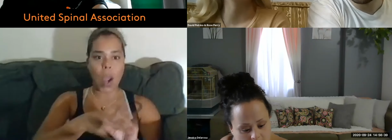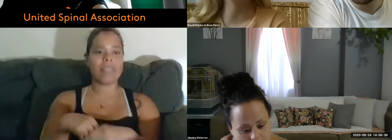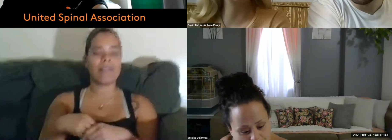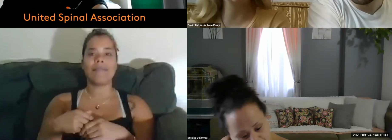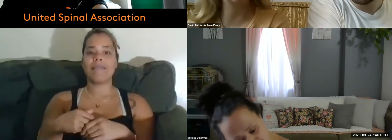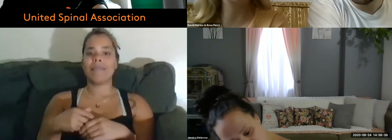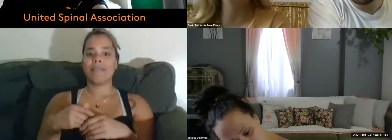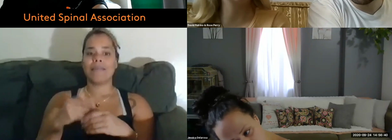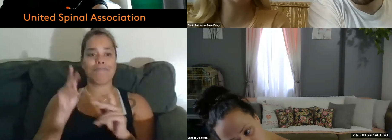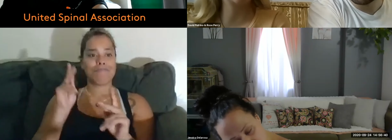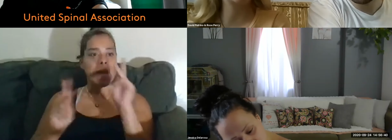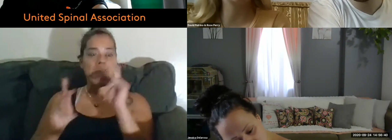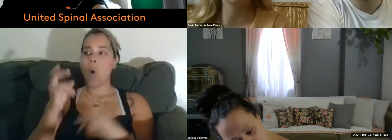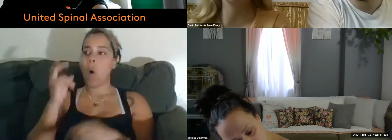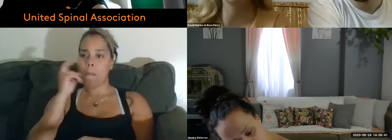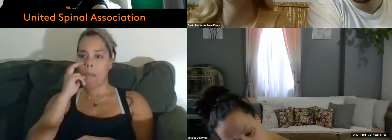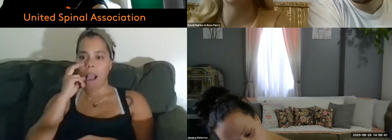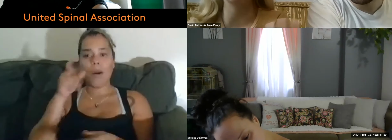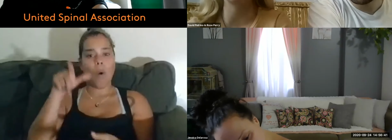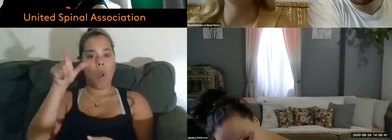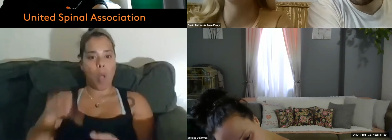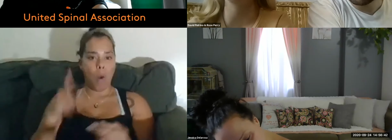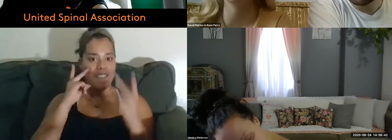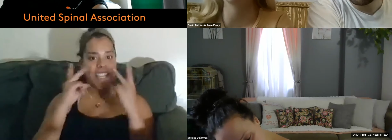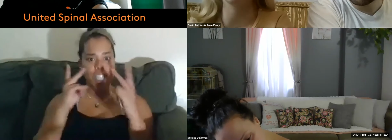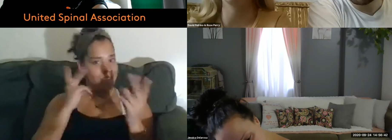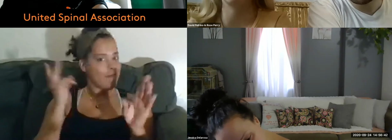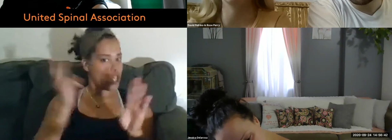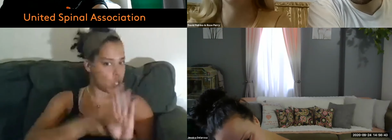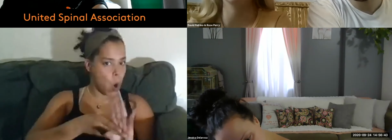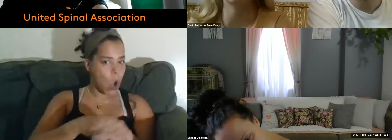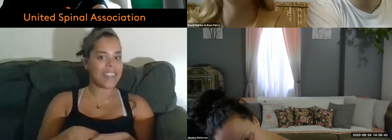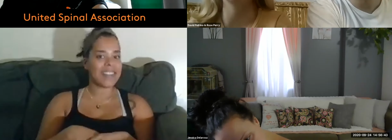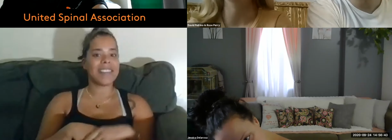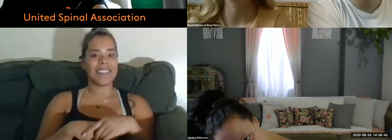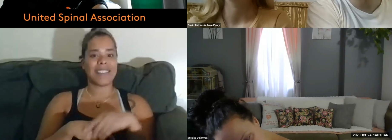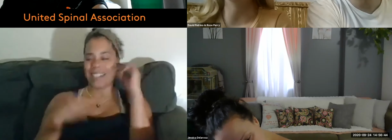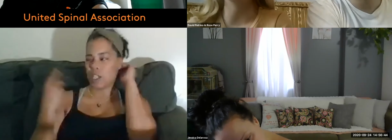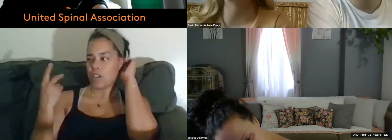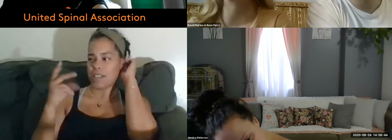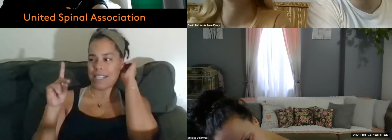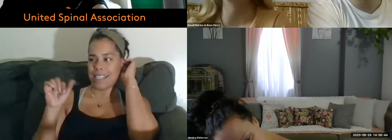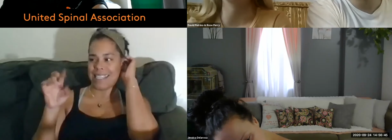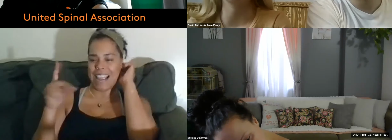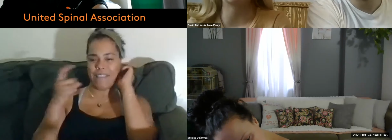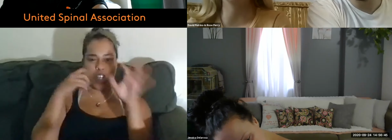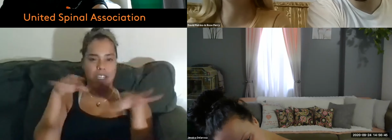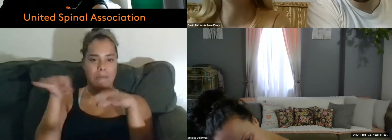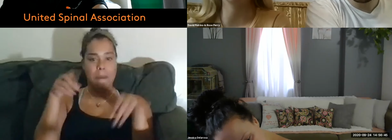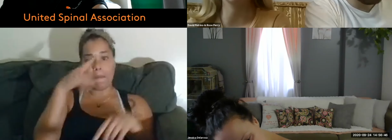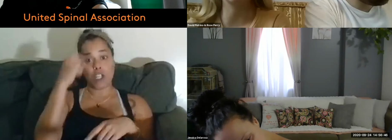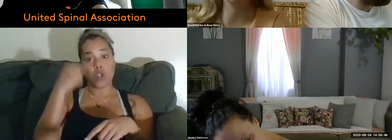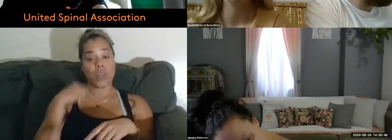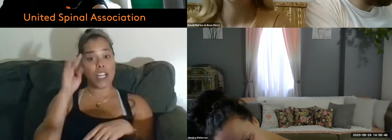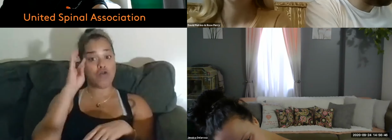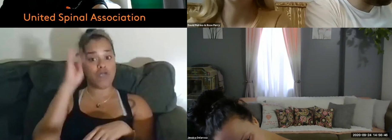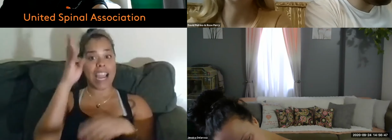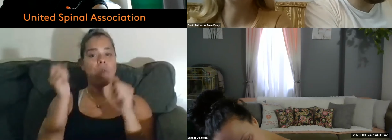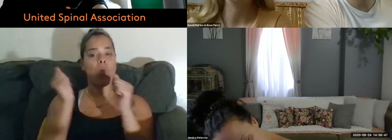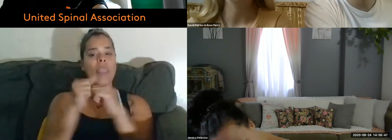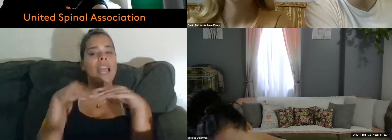or low vision have been joining it because we just, again, as David was talking about it, we designed it with accessibility in mind from the beginning.